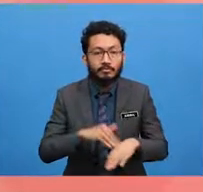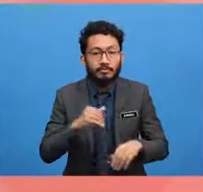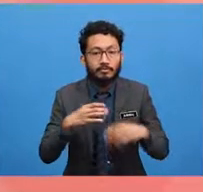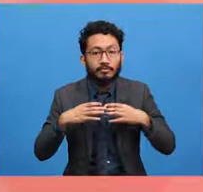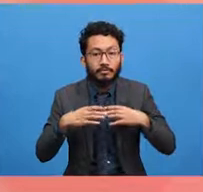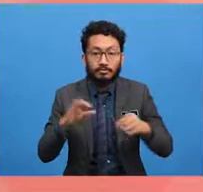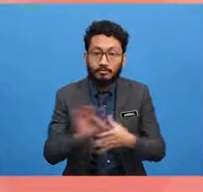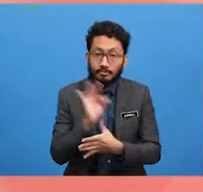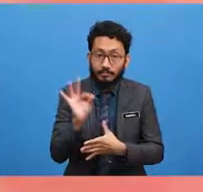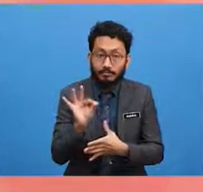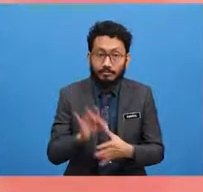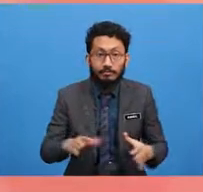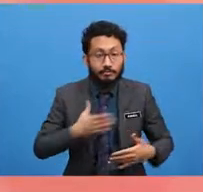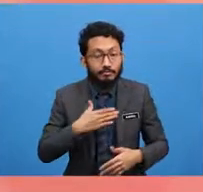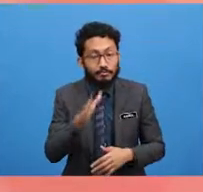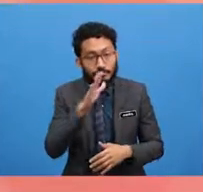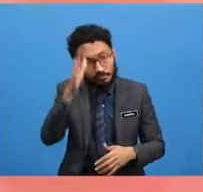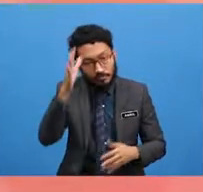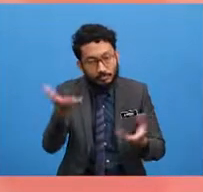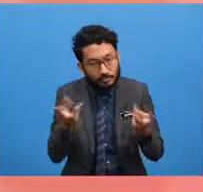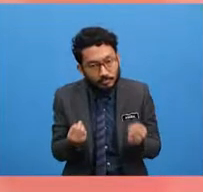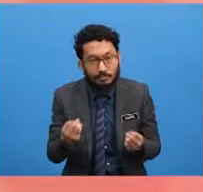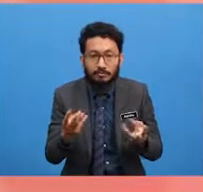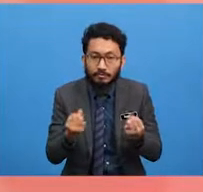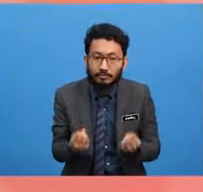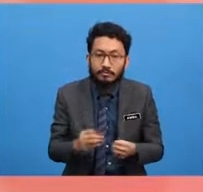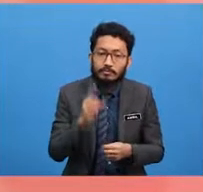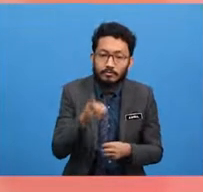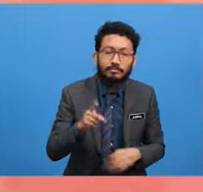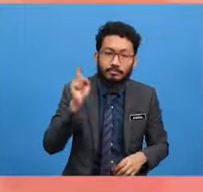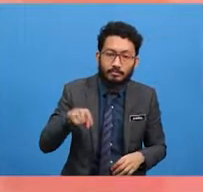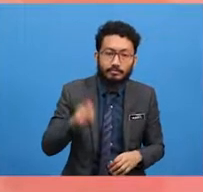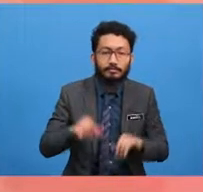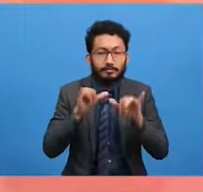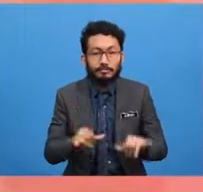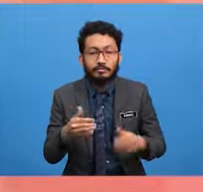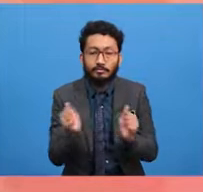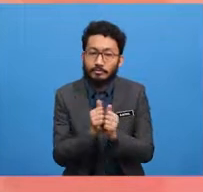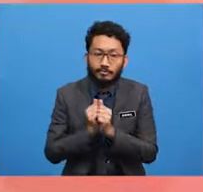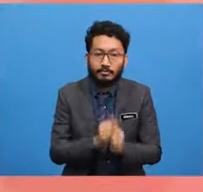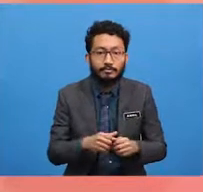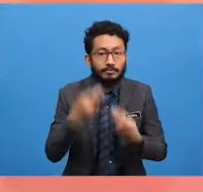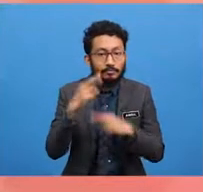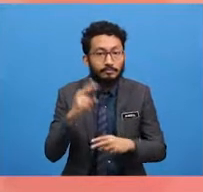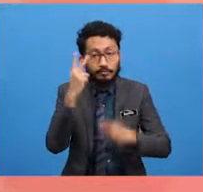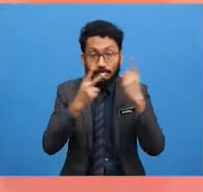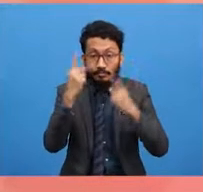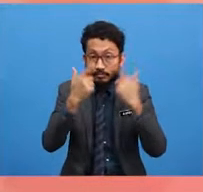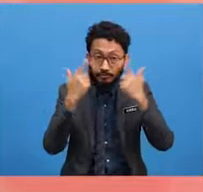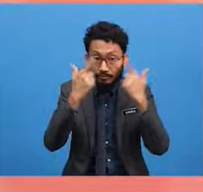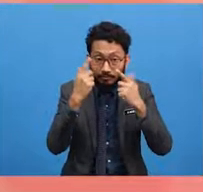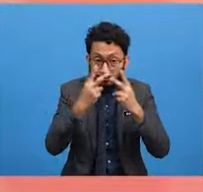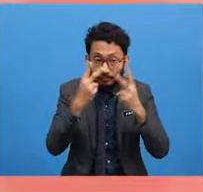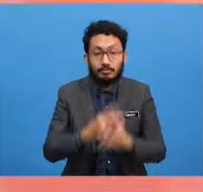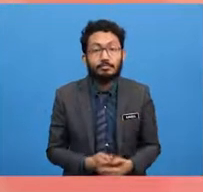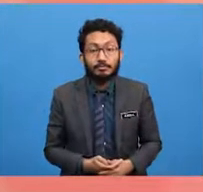August, and my parents insist that you should stay with us while you are visiting. As you